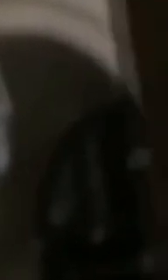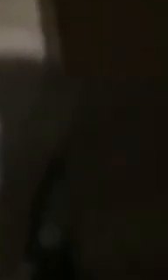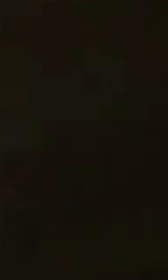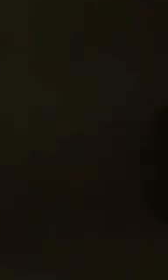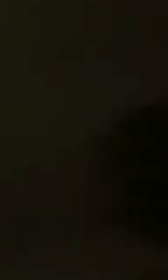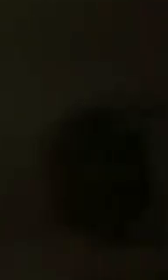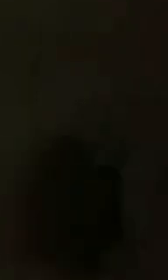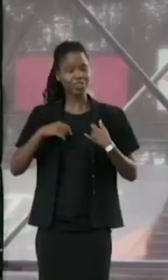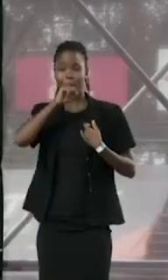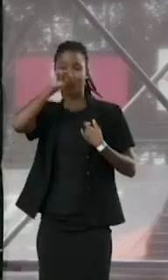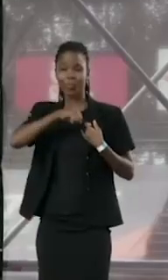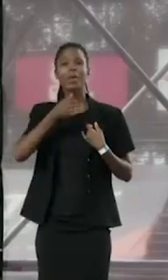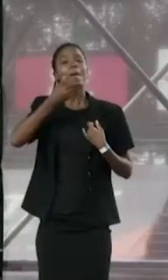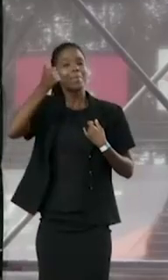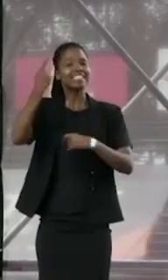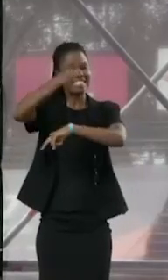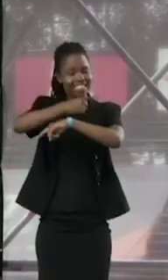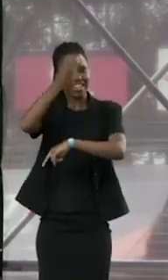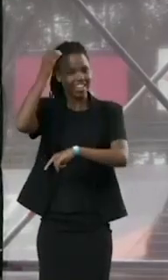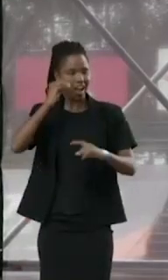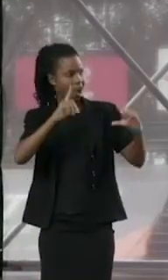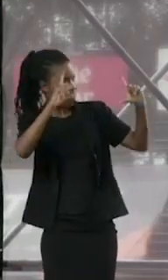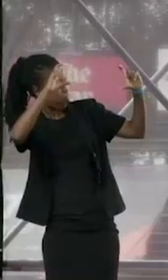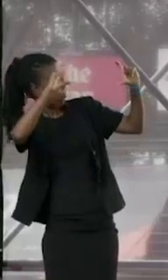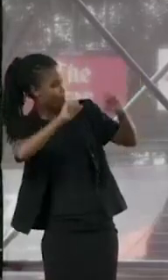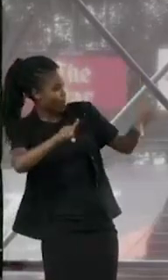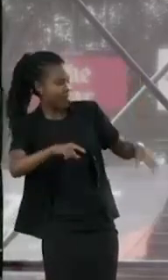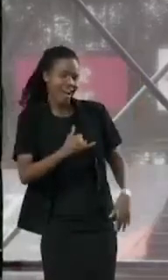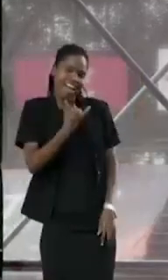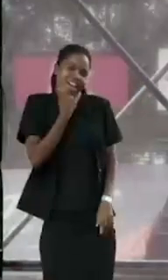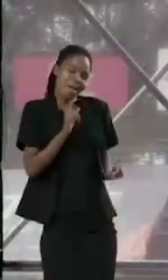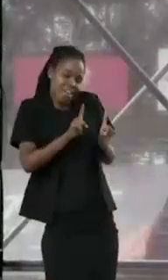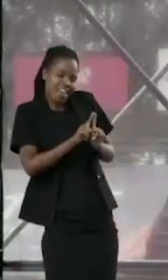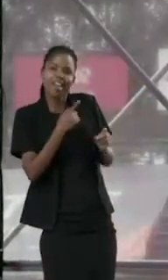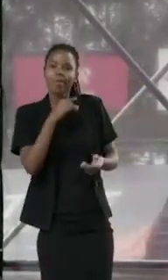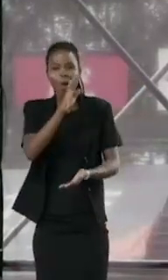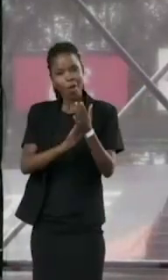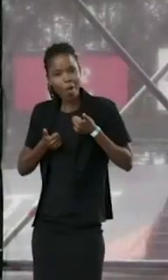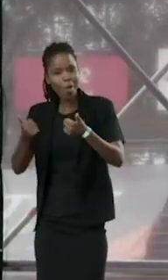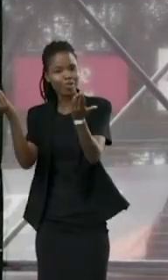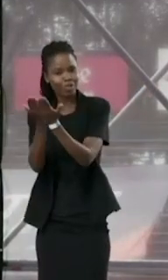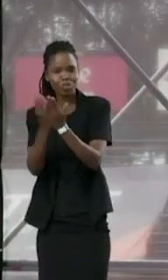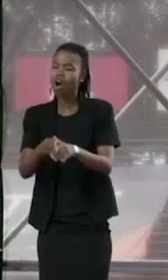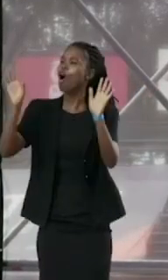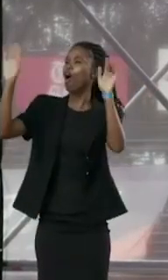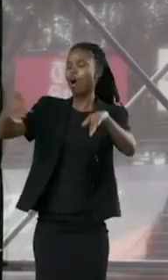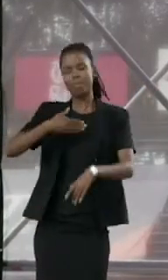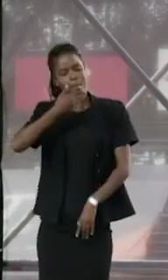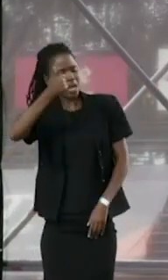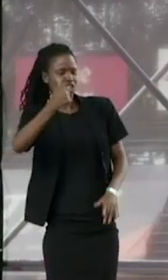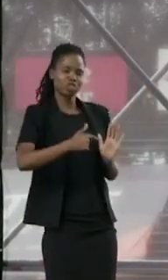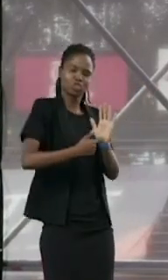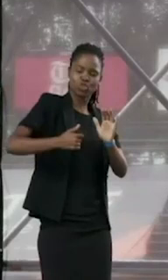of my life. I even got a picture. He even posted me. I was so happy. Went back to school. Showed everybody that I am the best